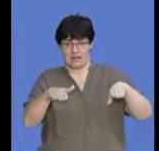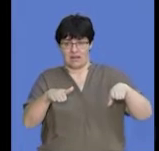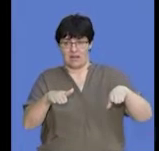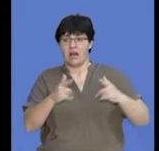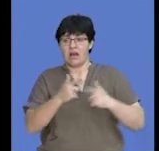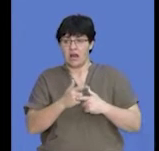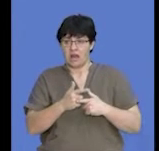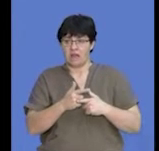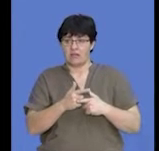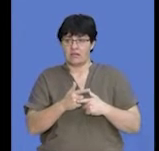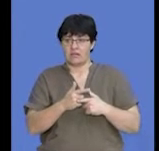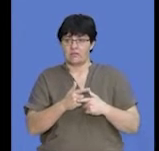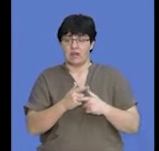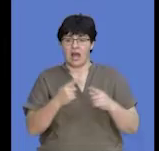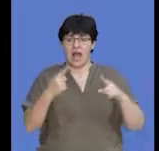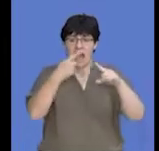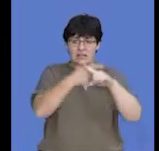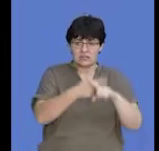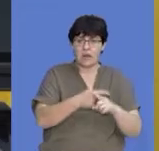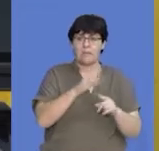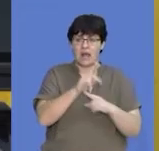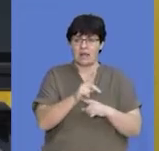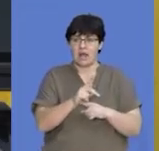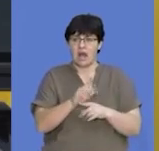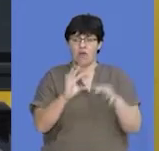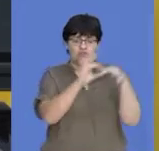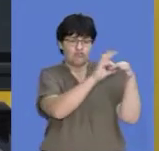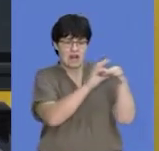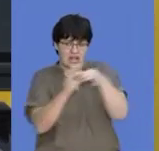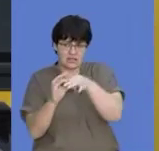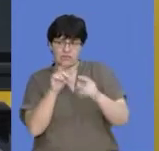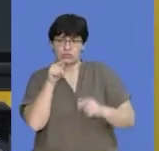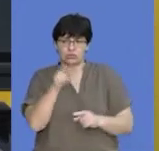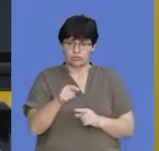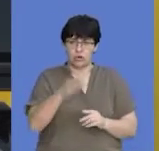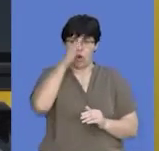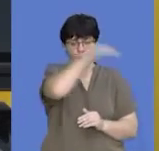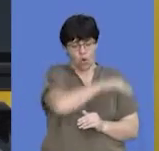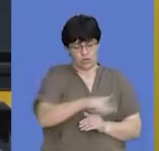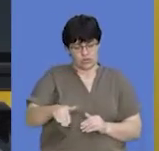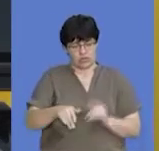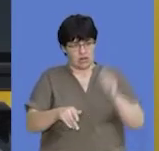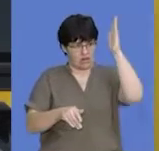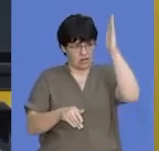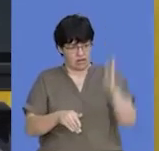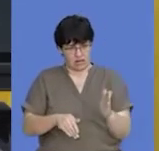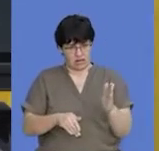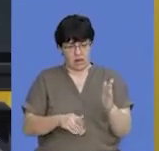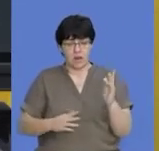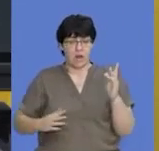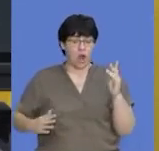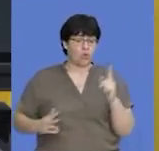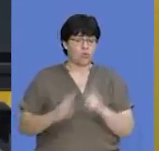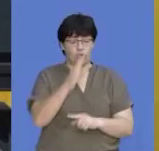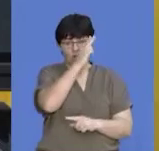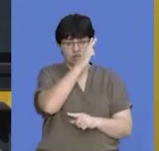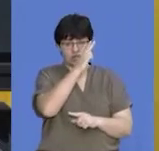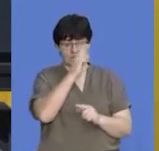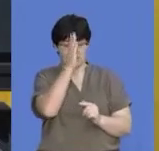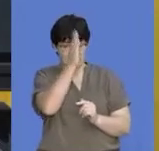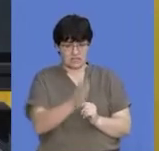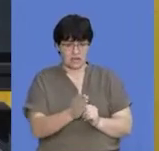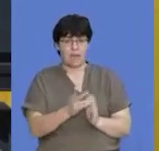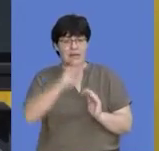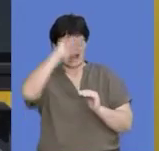relative to the horizontal axis. That means that when I'm looking at a cross-section, that cross-section is a